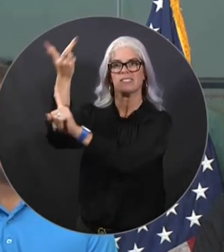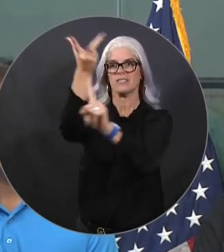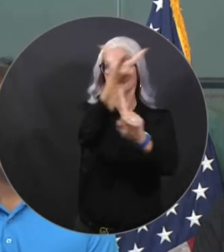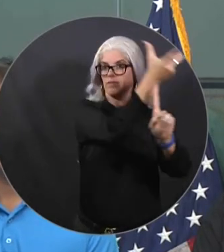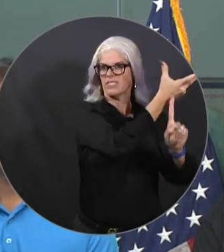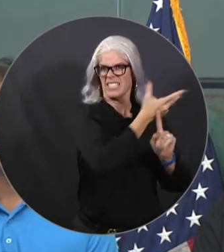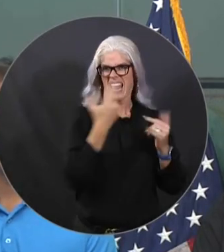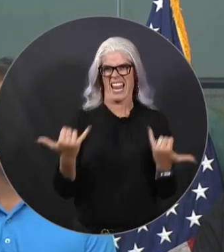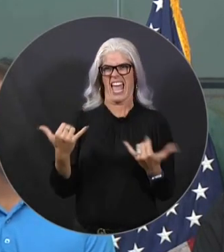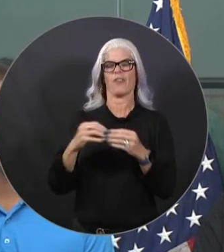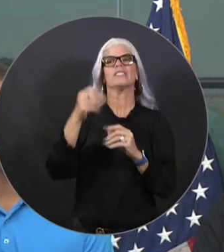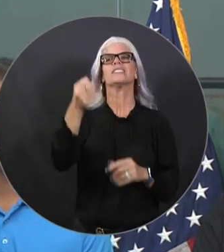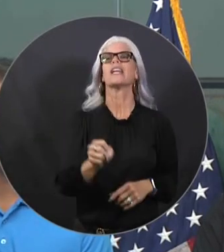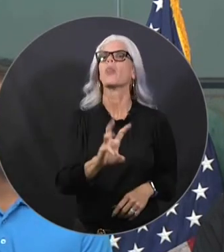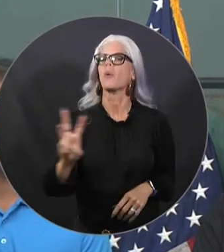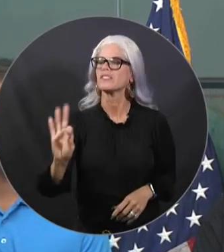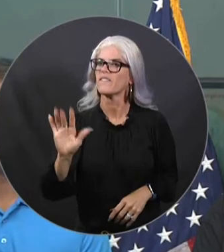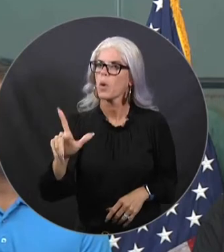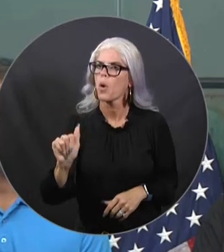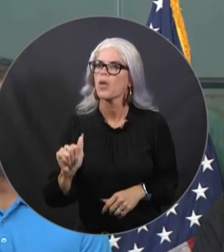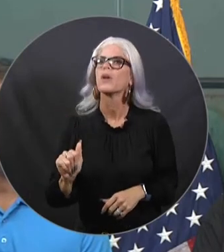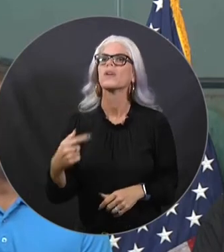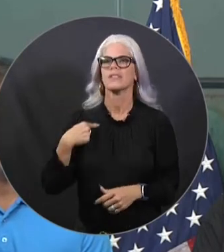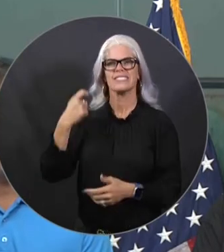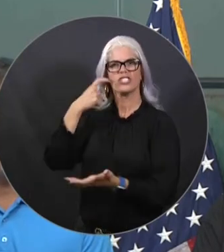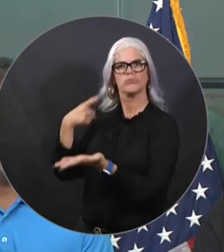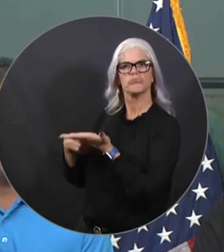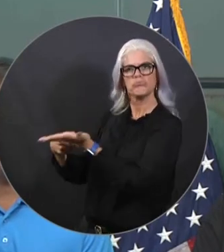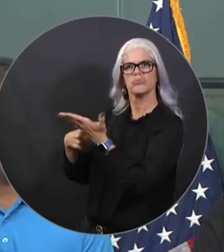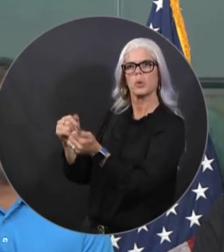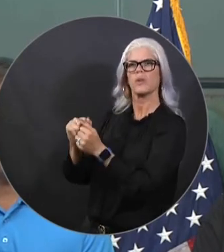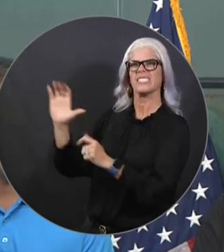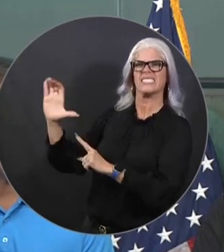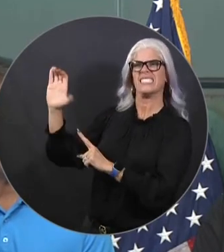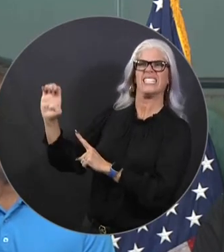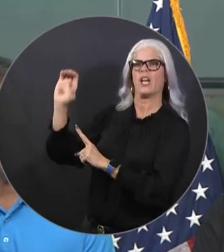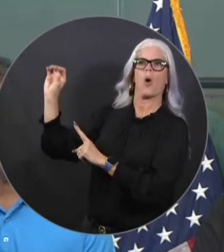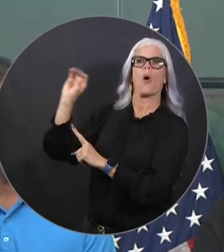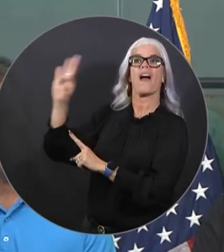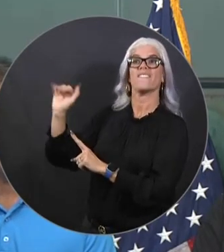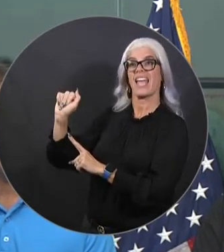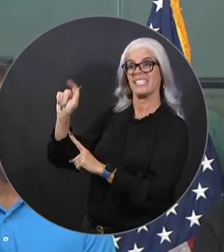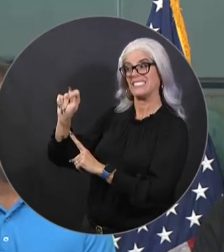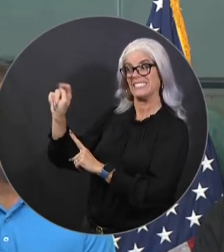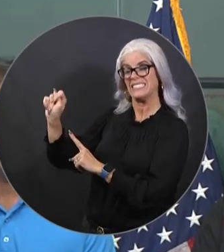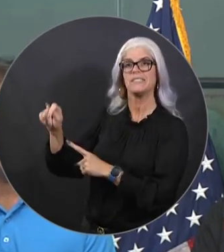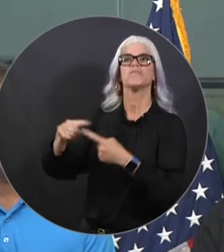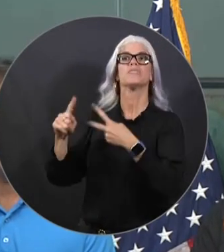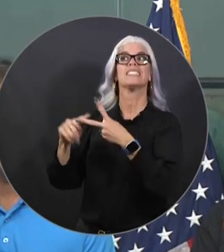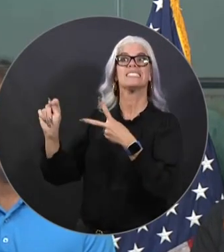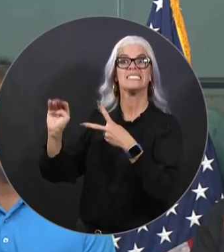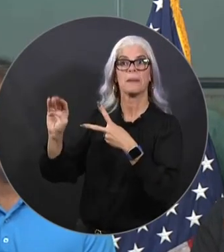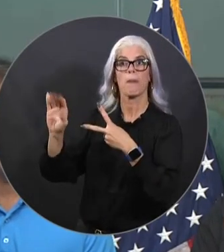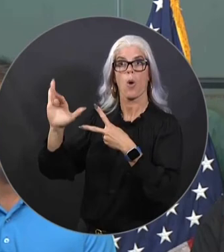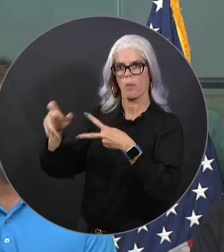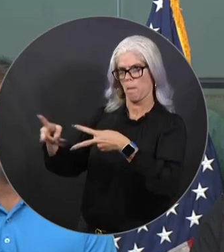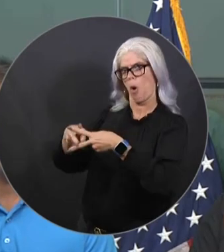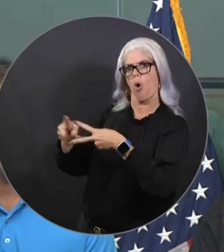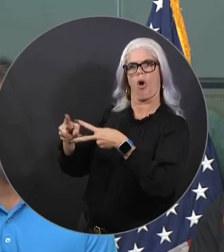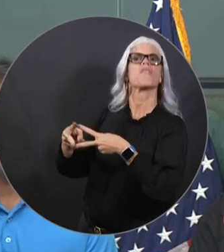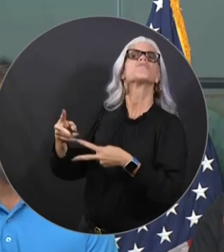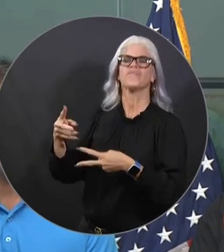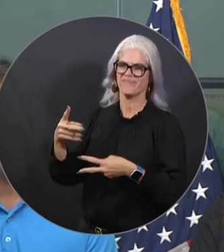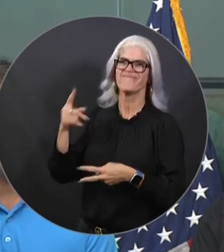I've been able to speak with the CEOs of both AT&T and T-Mobile. While there have been damages, a lot of their infrastructure has